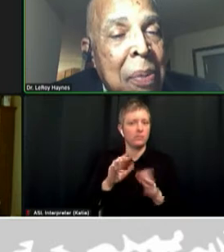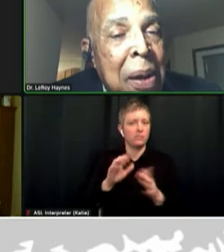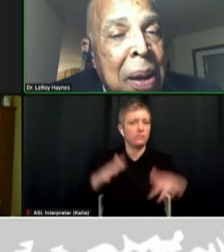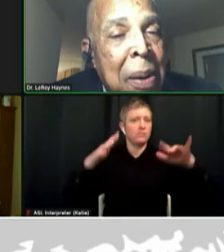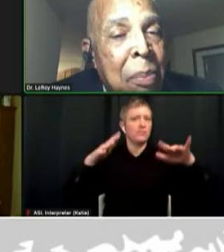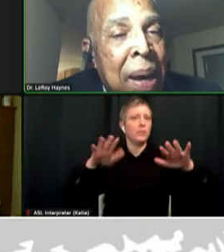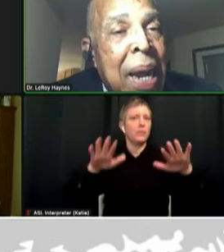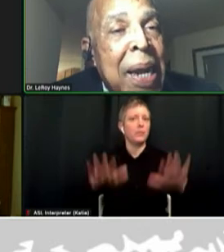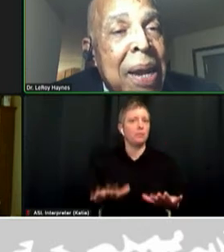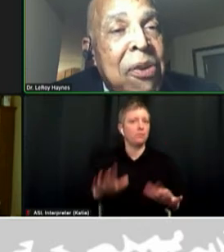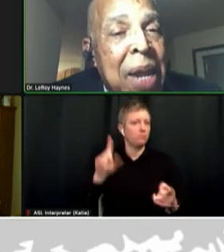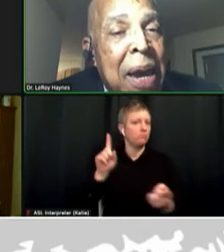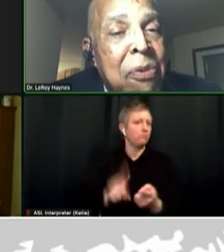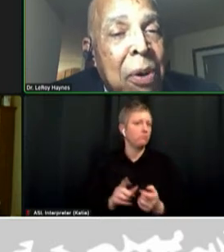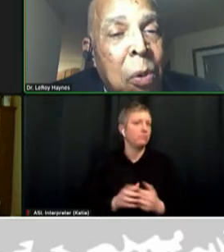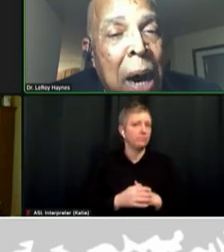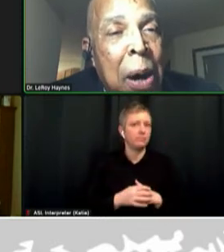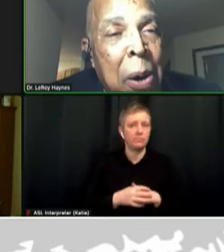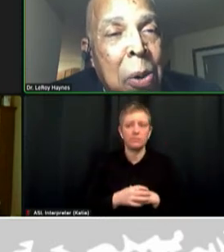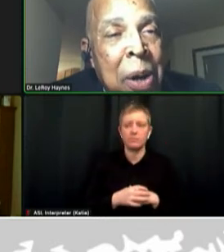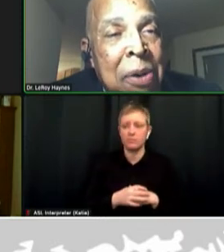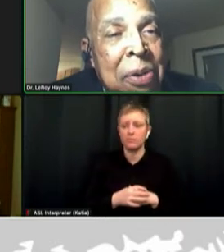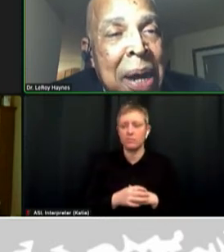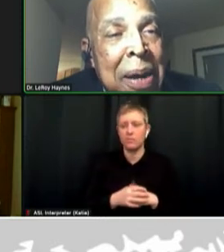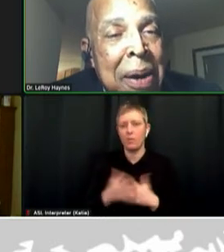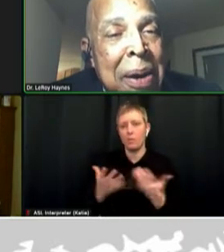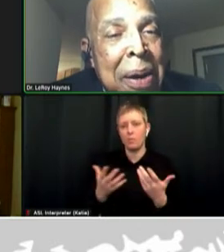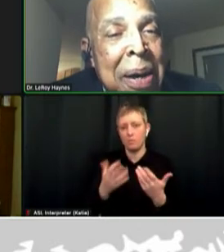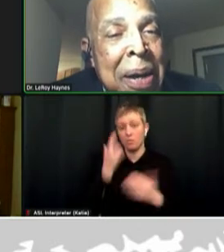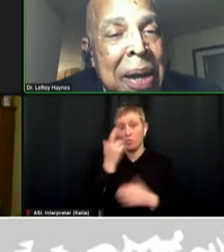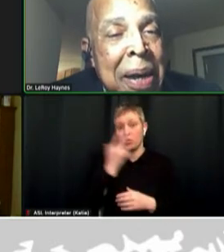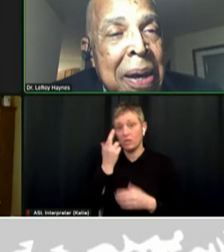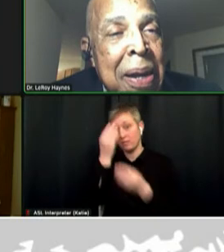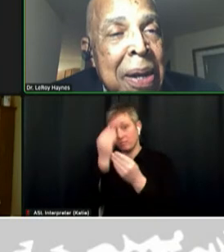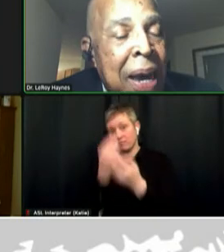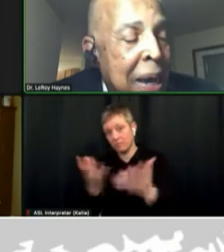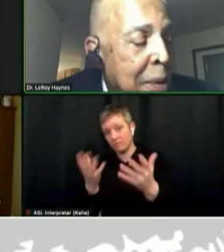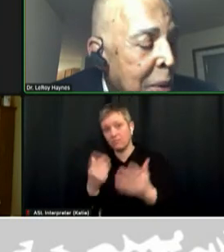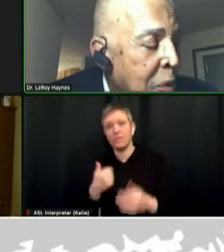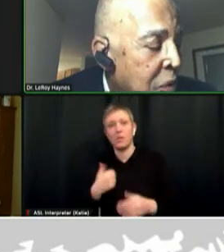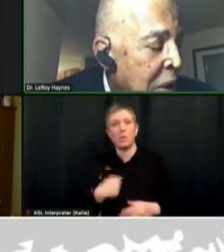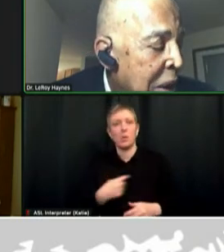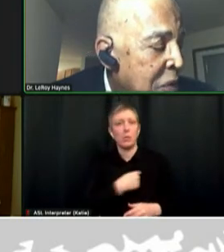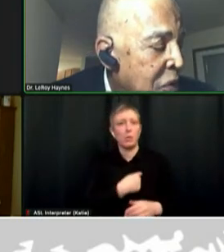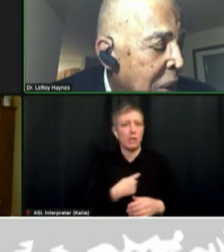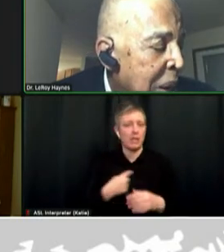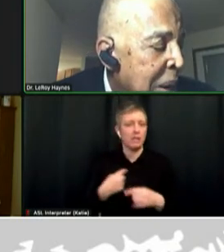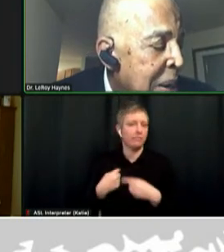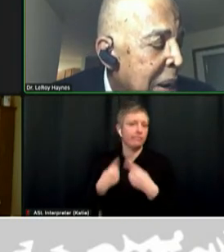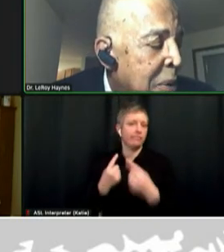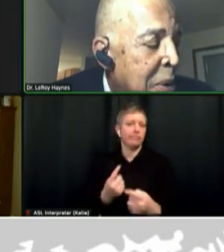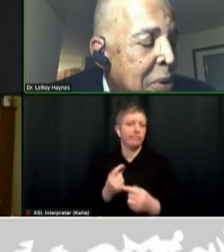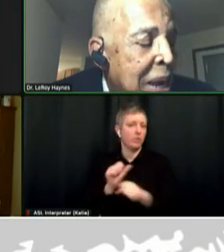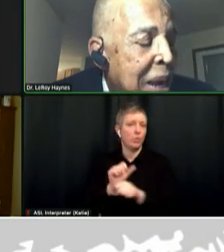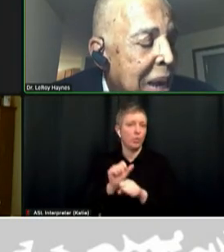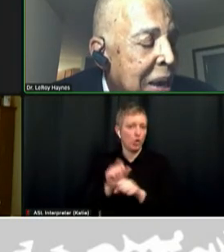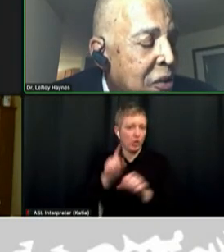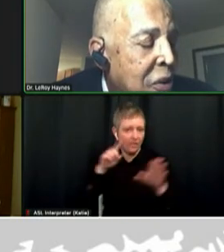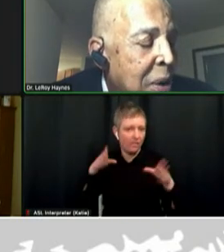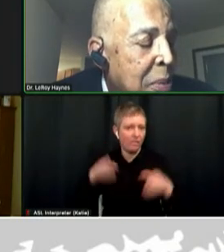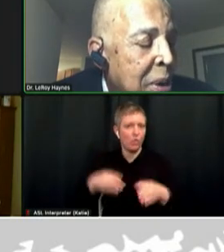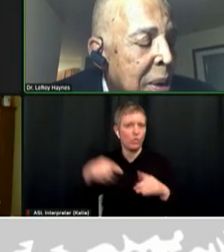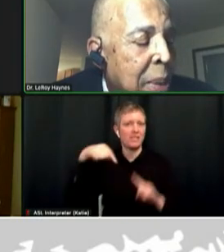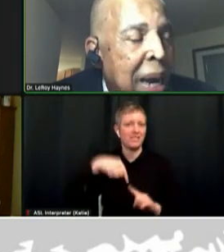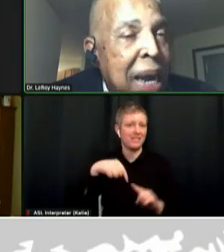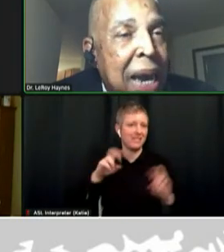we been at this thing for a while. There's not anything new for us. Now, on the